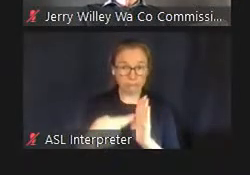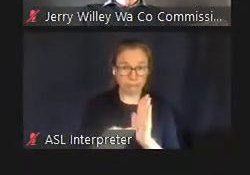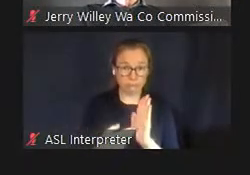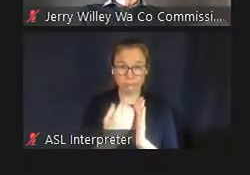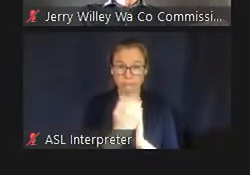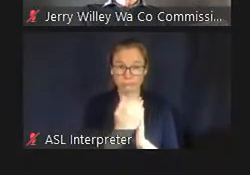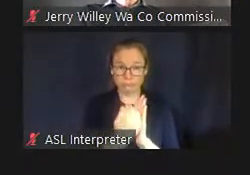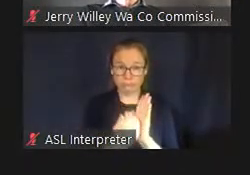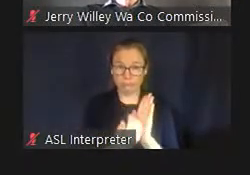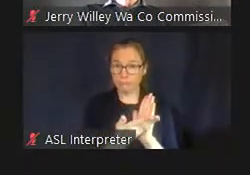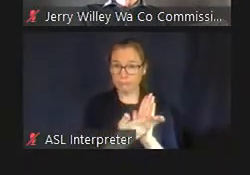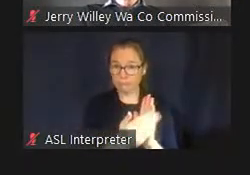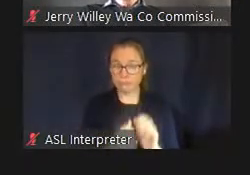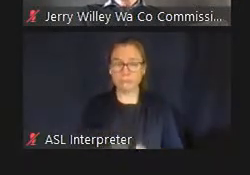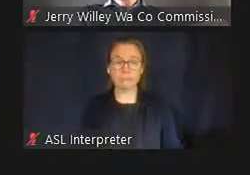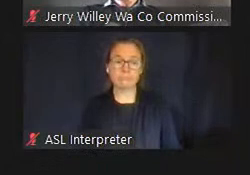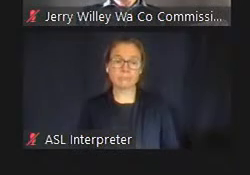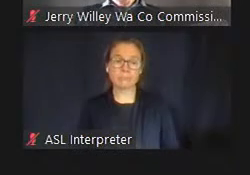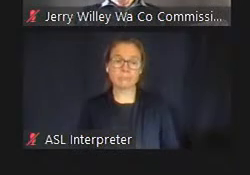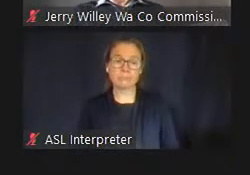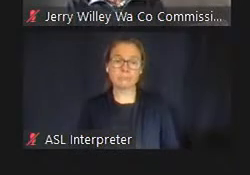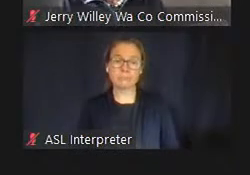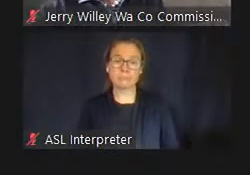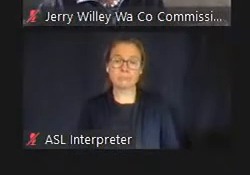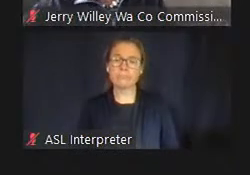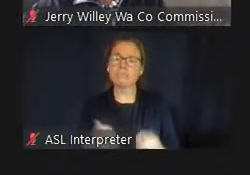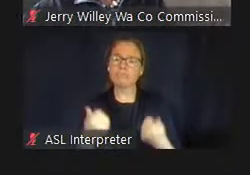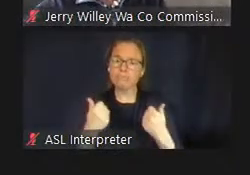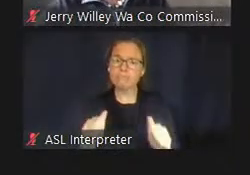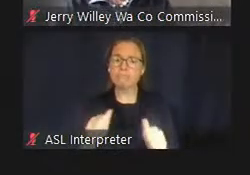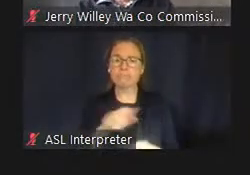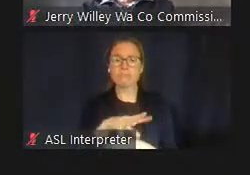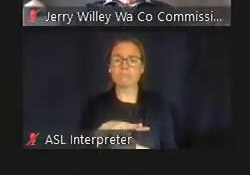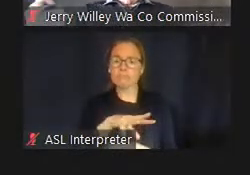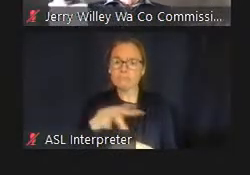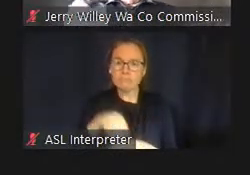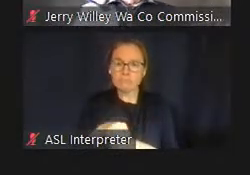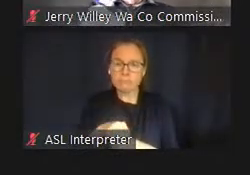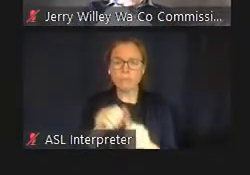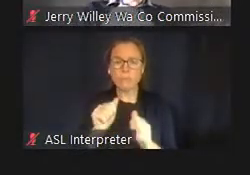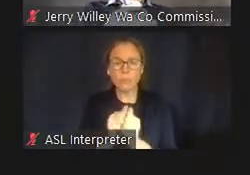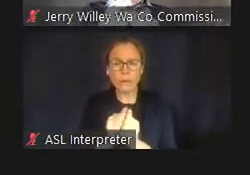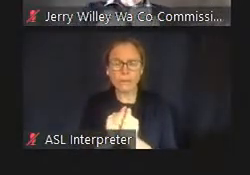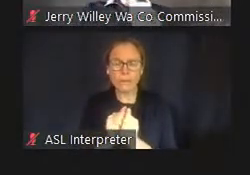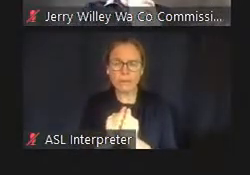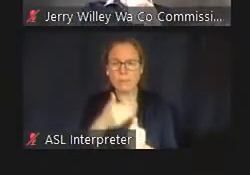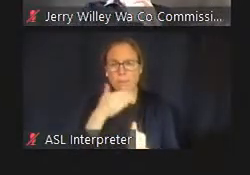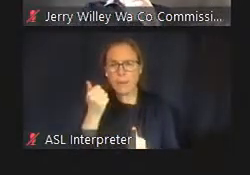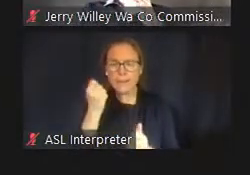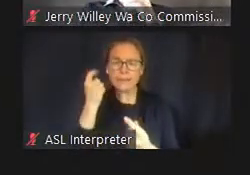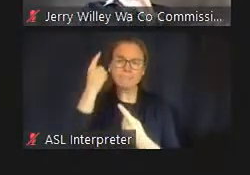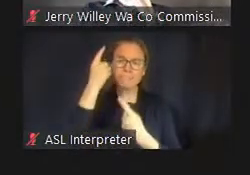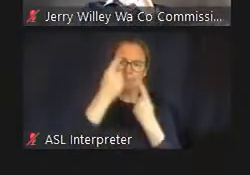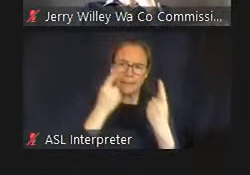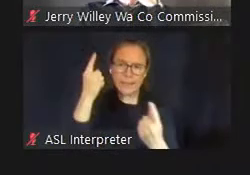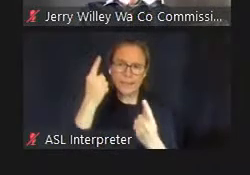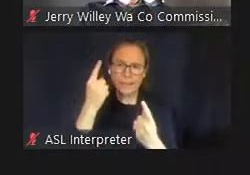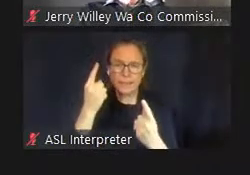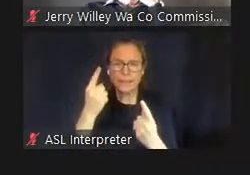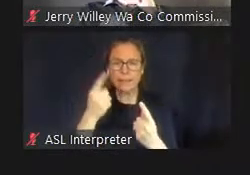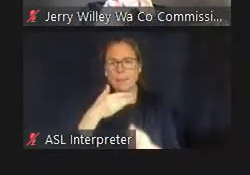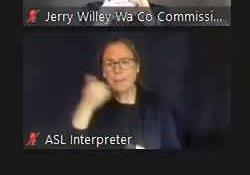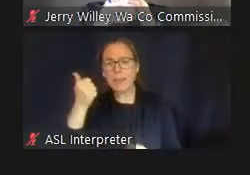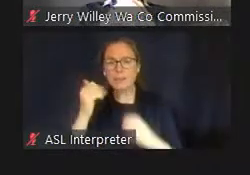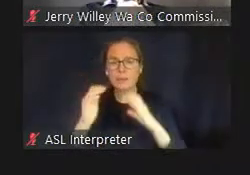So we want to participate with intention. We want thoughtful communication throughout